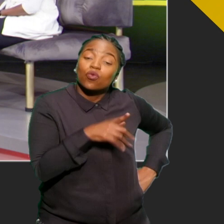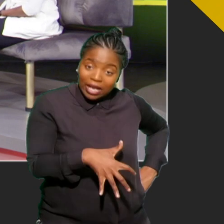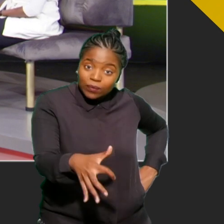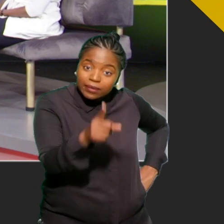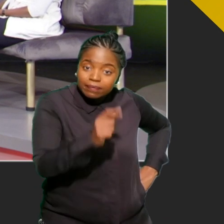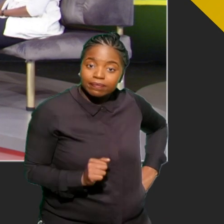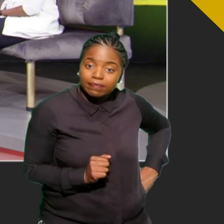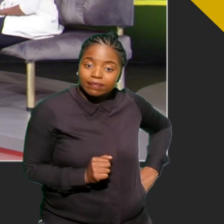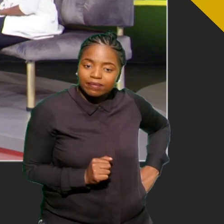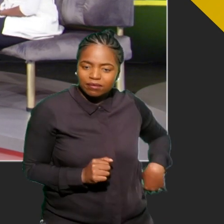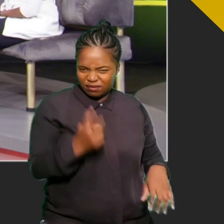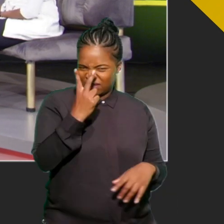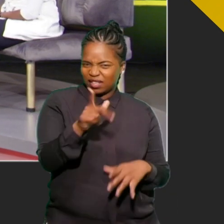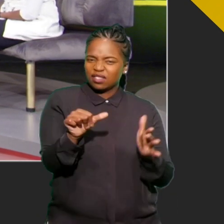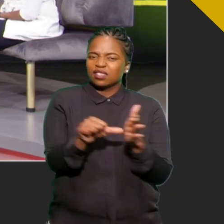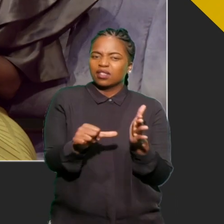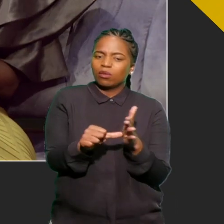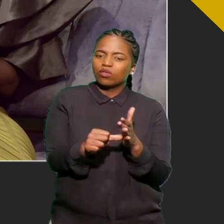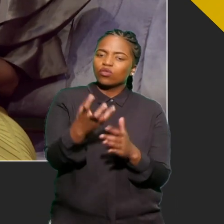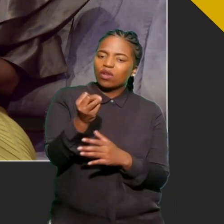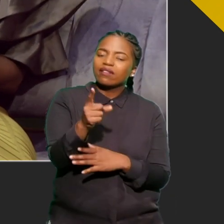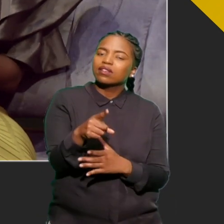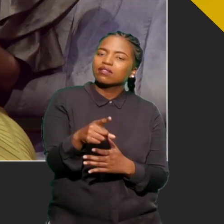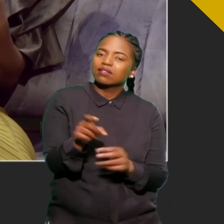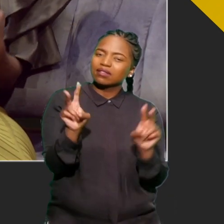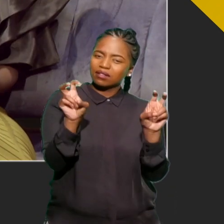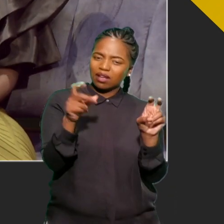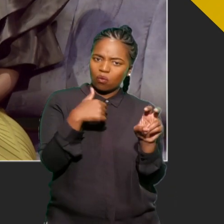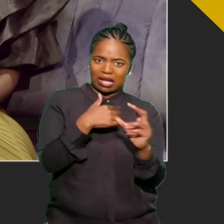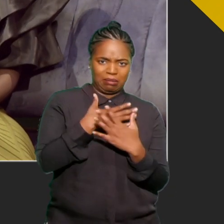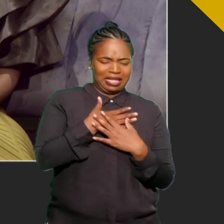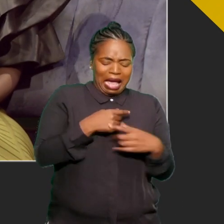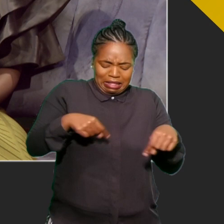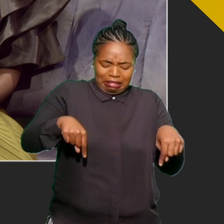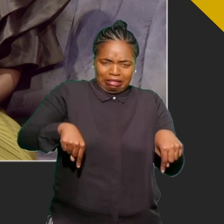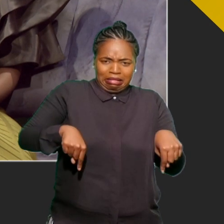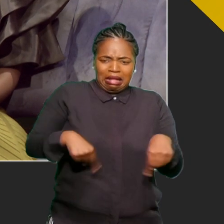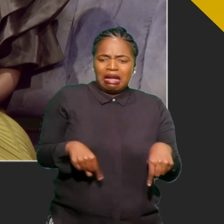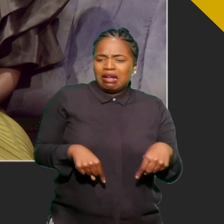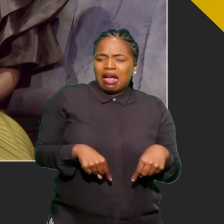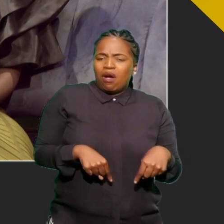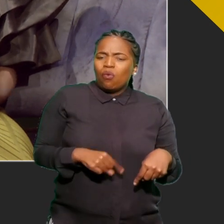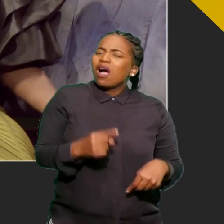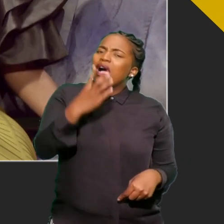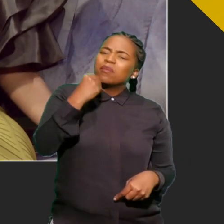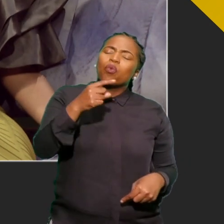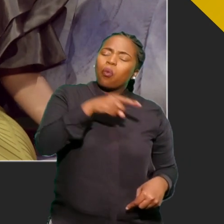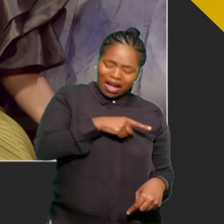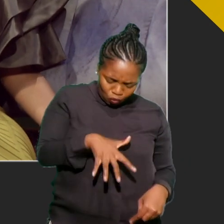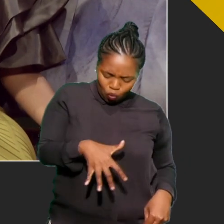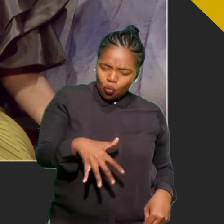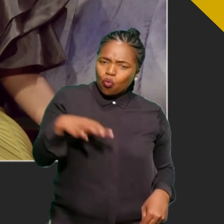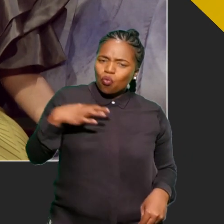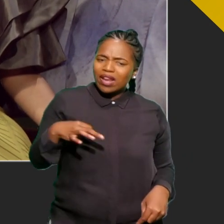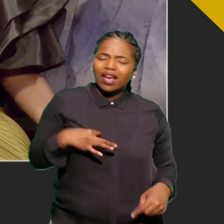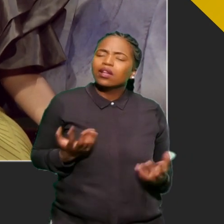Uyayibona, and I think it's really important for us to have that conversation because I'm already scared. Ungangibuza ukuthi why umithi, sengimithile. But I